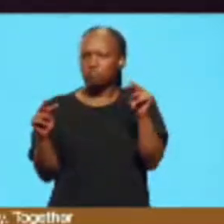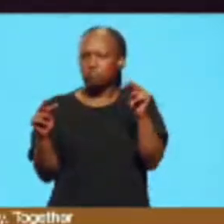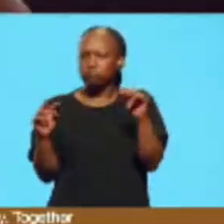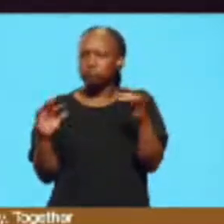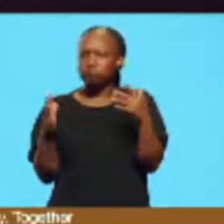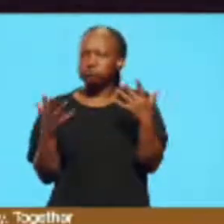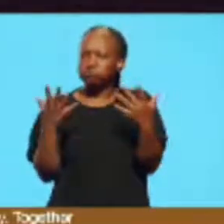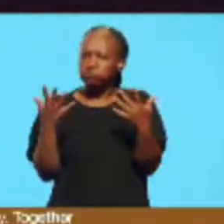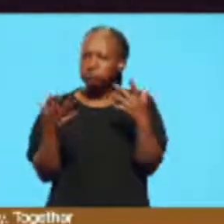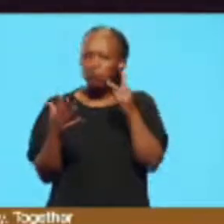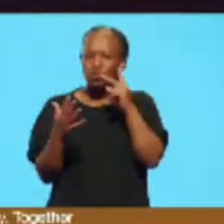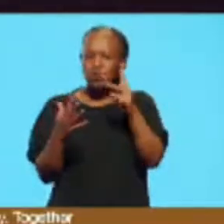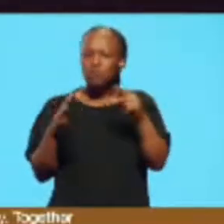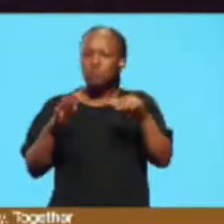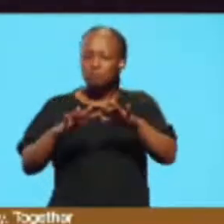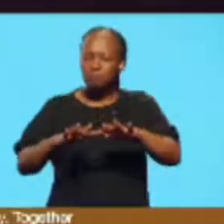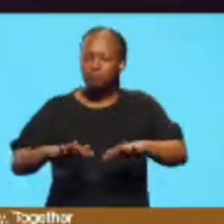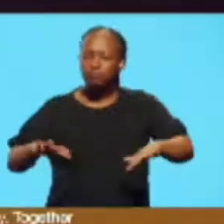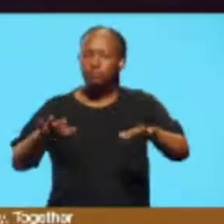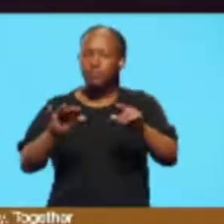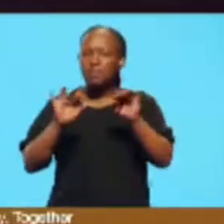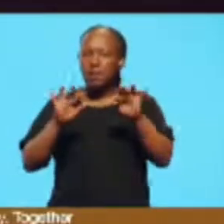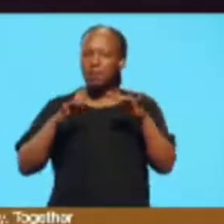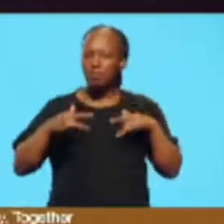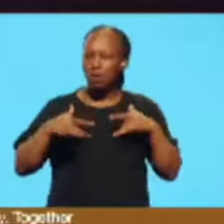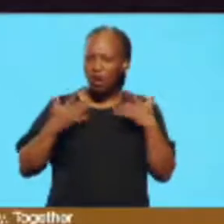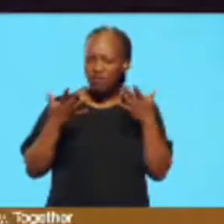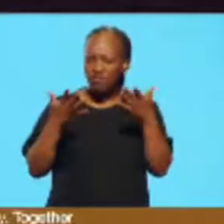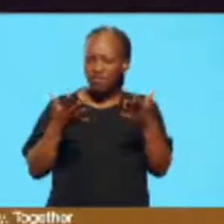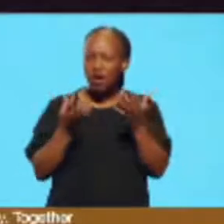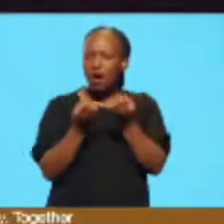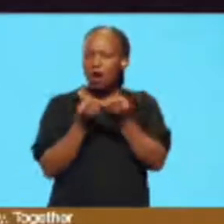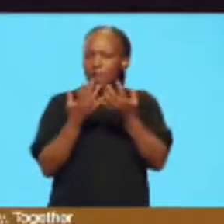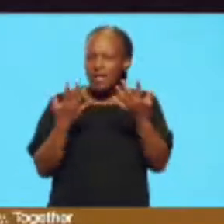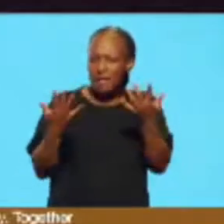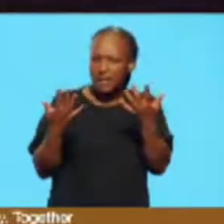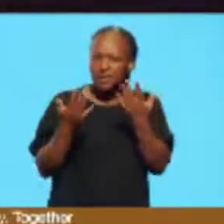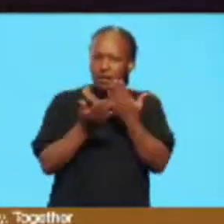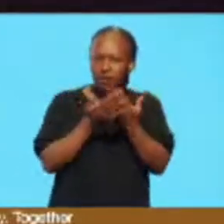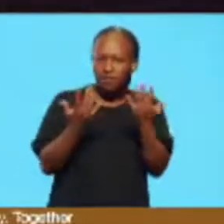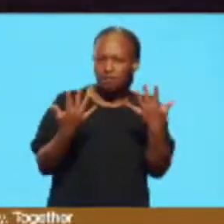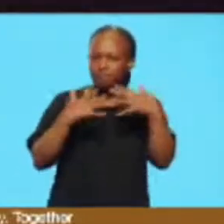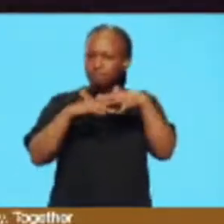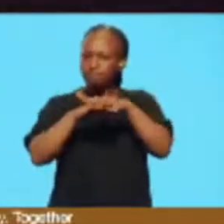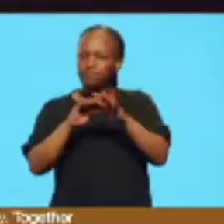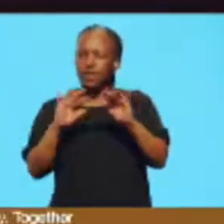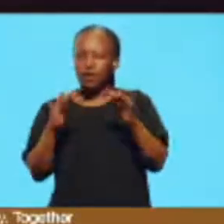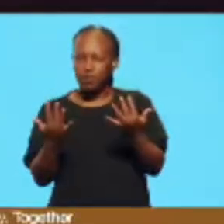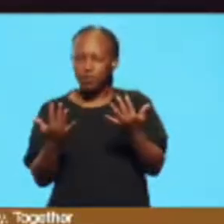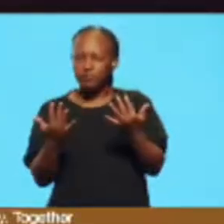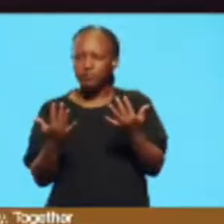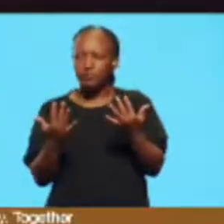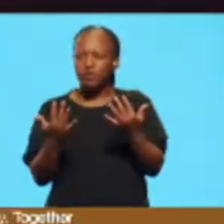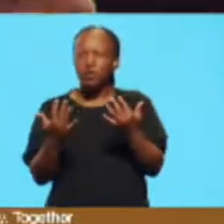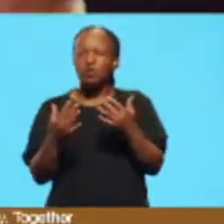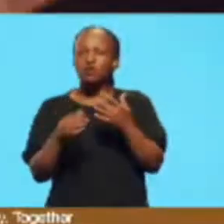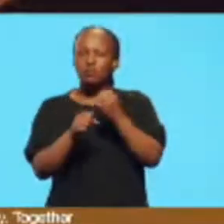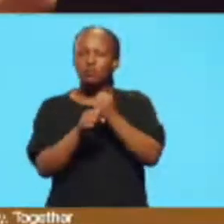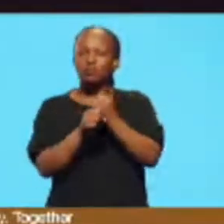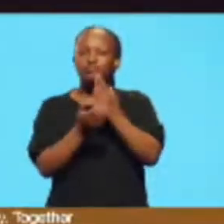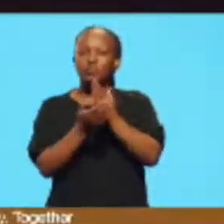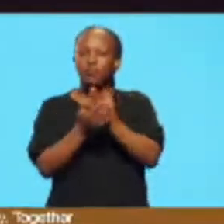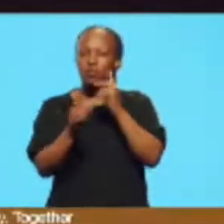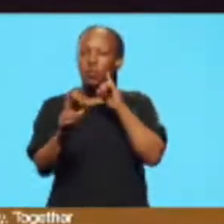demographics in terms of mainstreaming demographic dividend